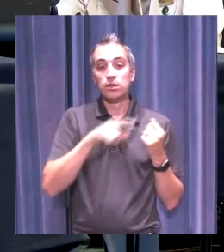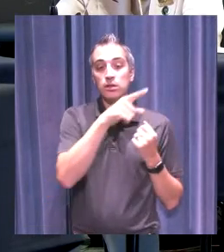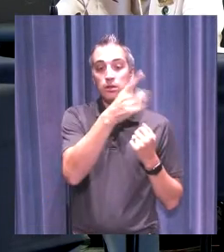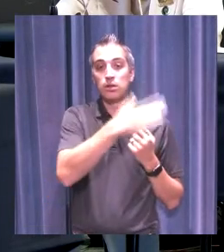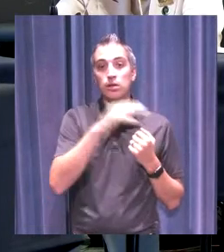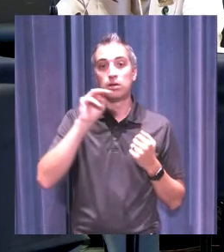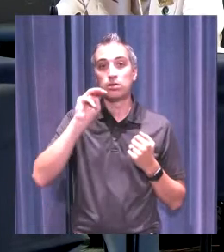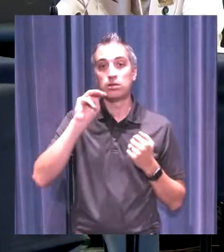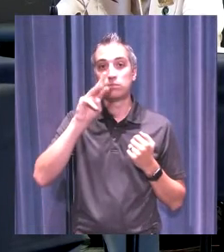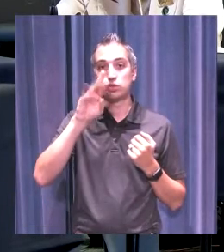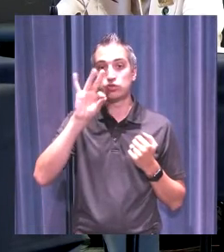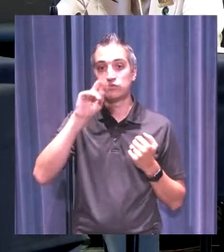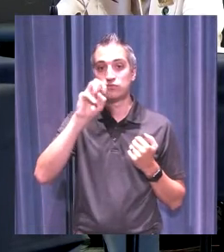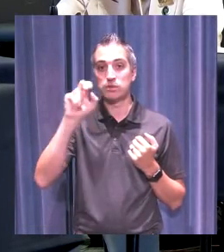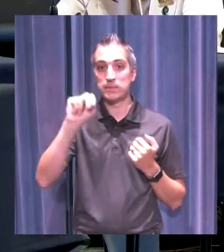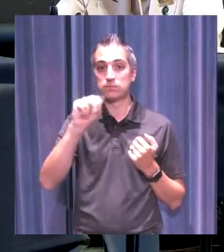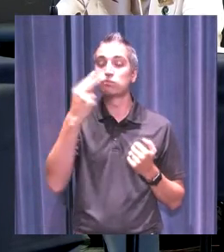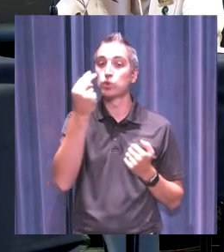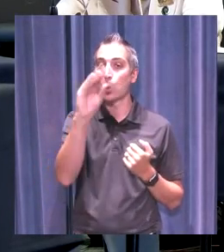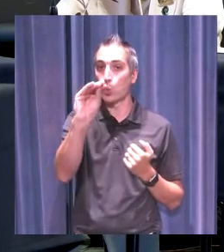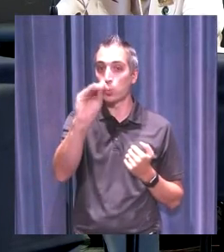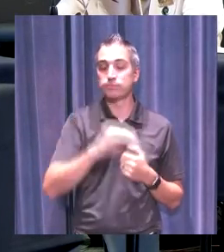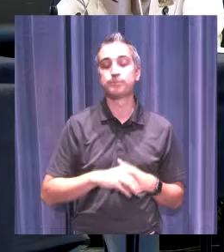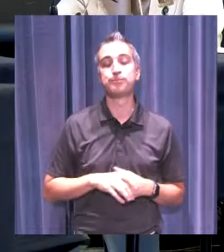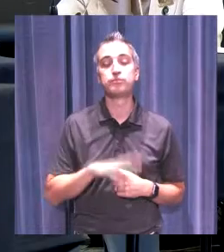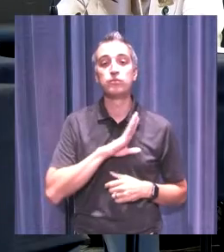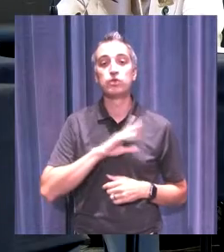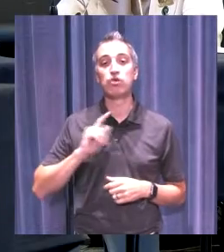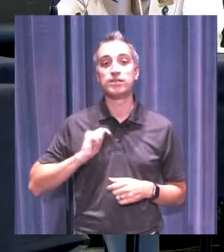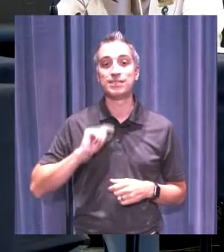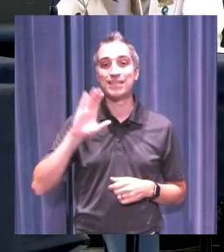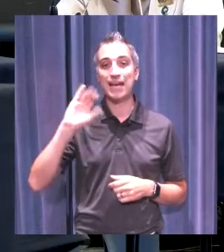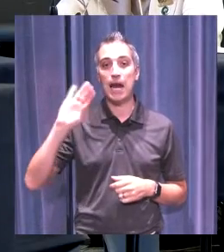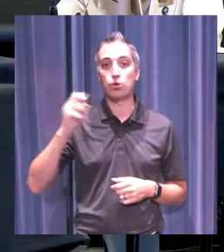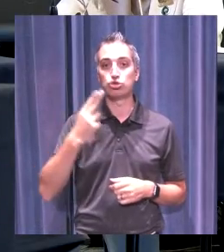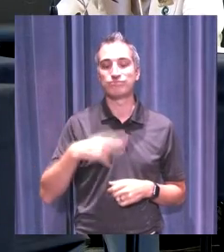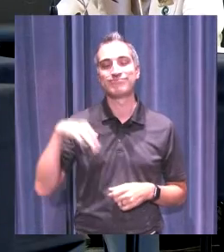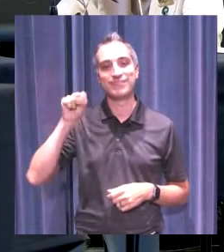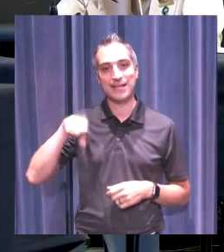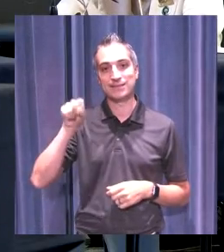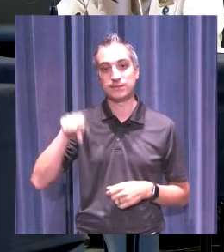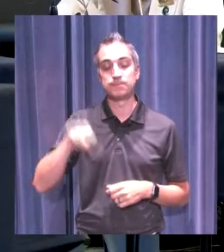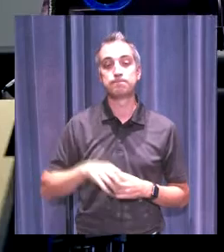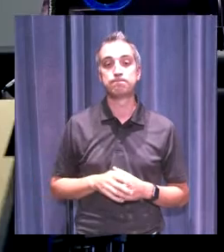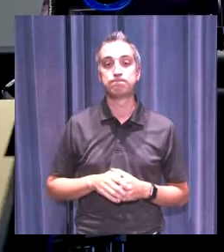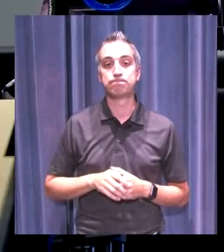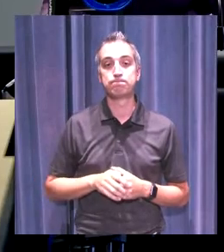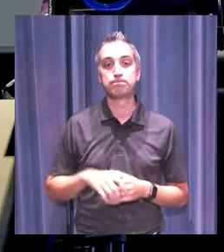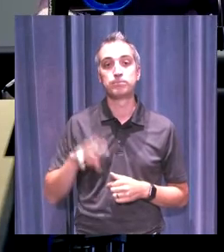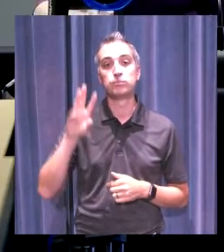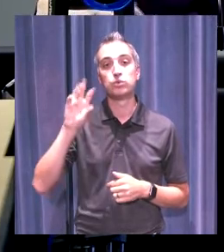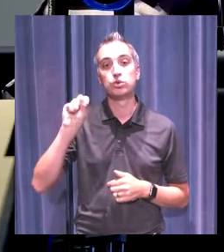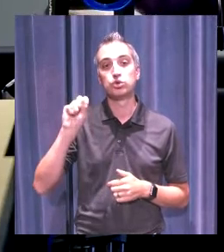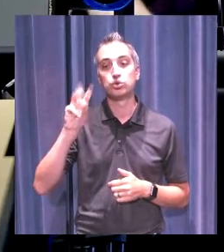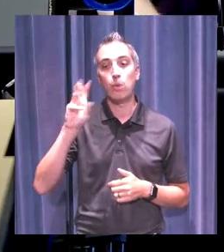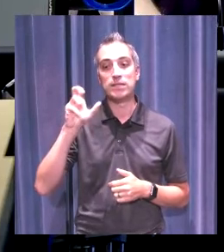Trustee Freeman? No. Trustee Couch? Yes. Trustee